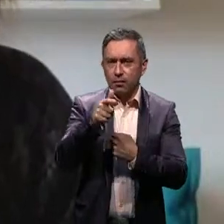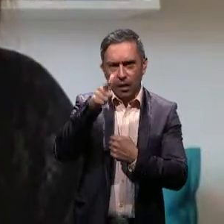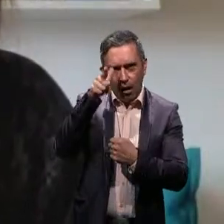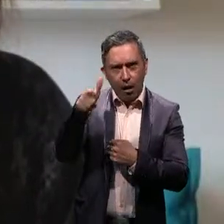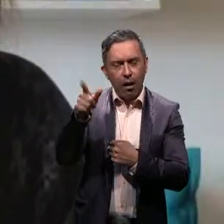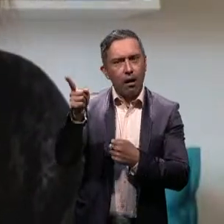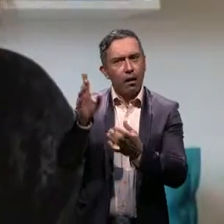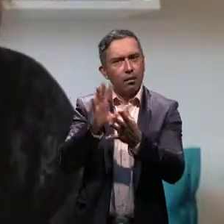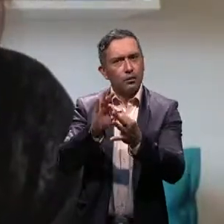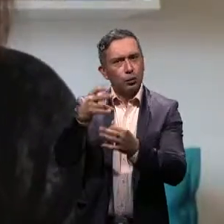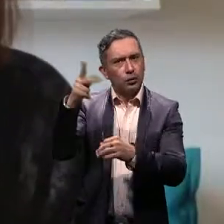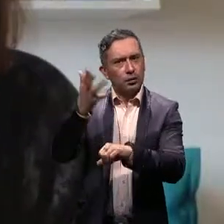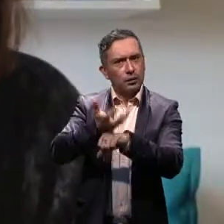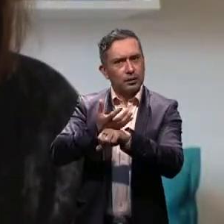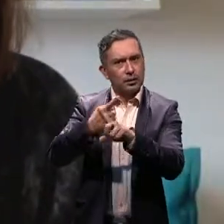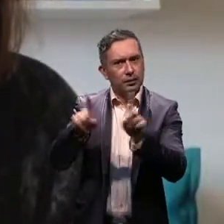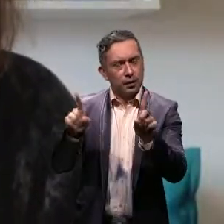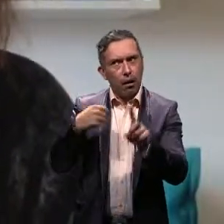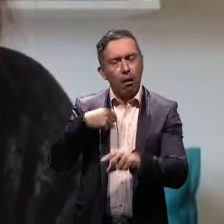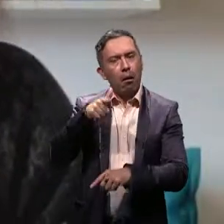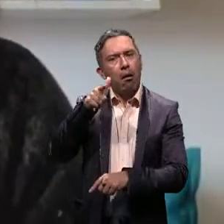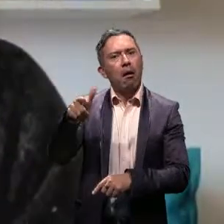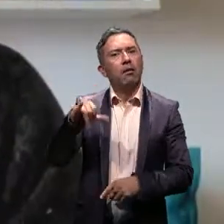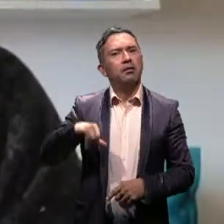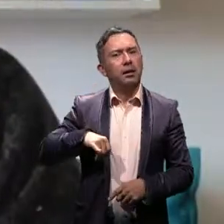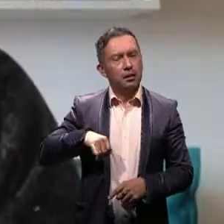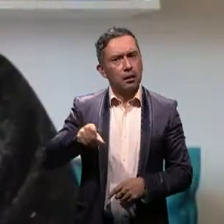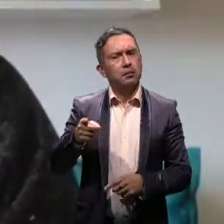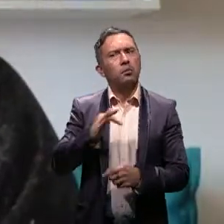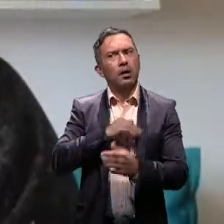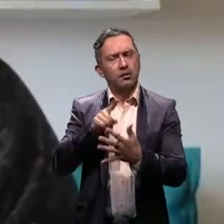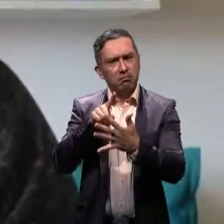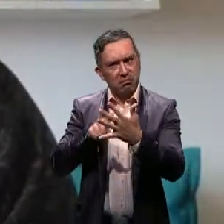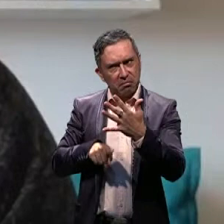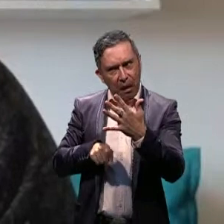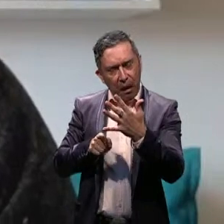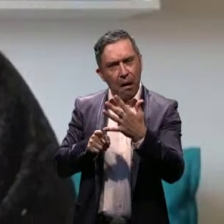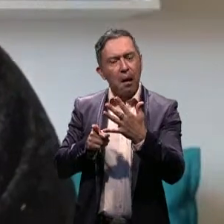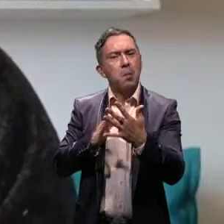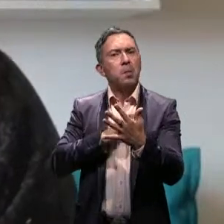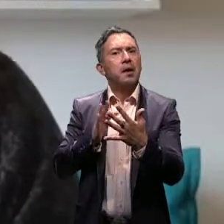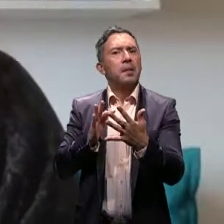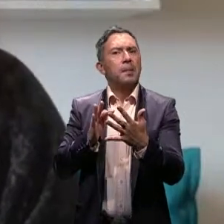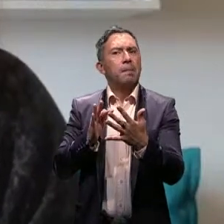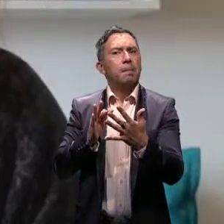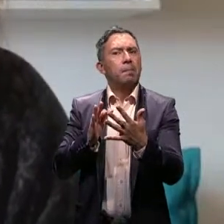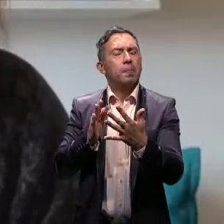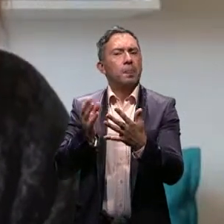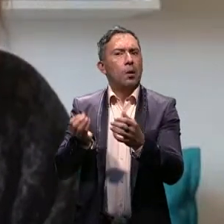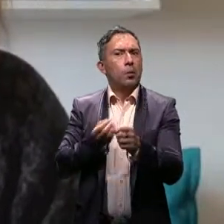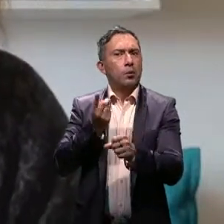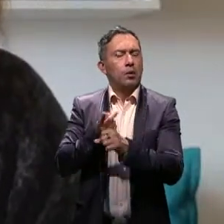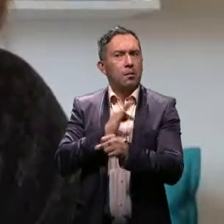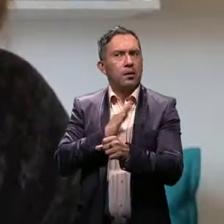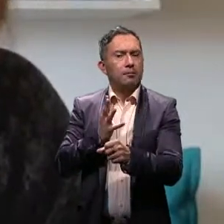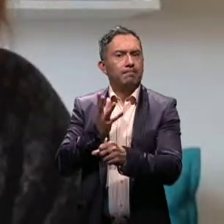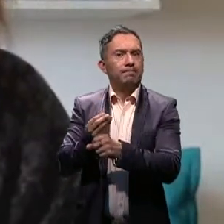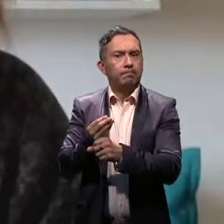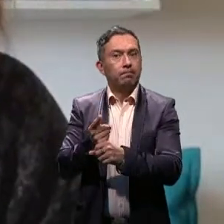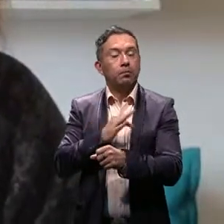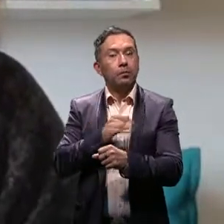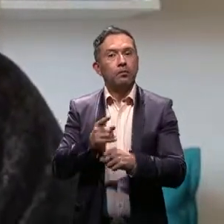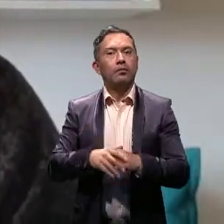complex issues that are quite interesting, but they offer opportunities. Part of the idea